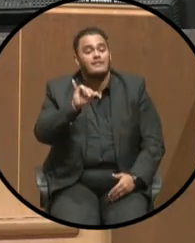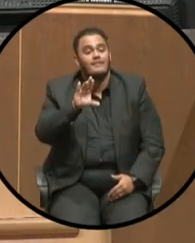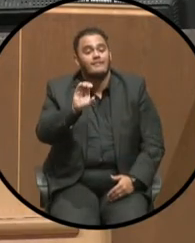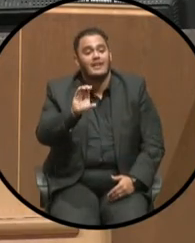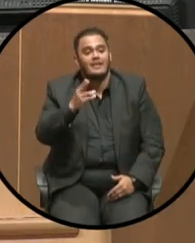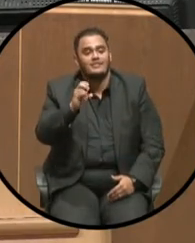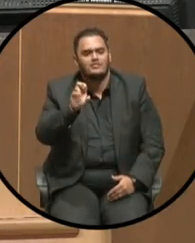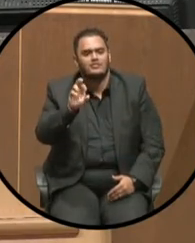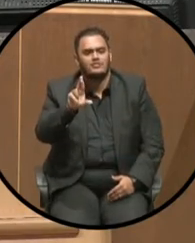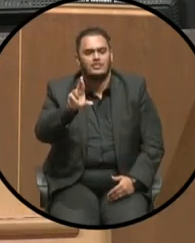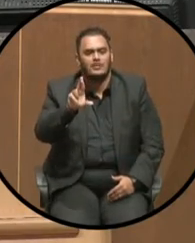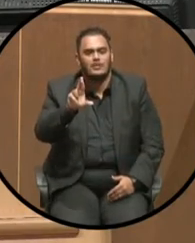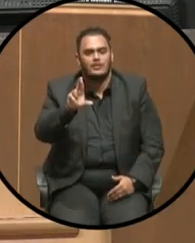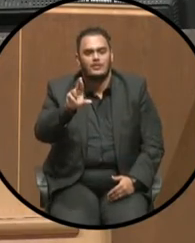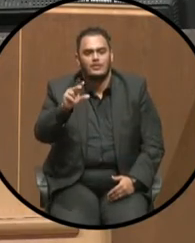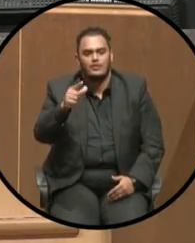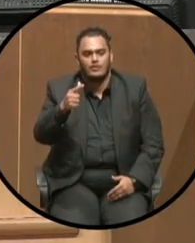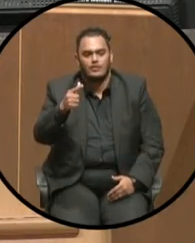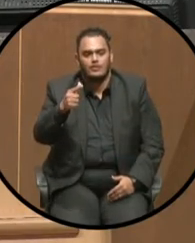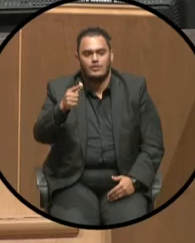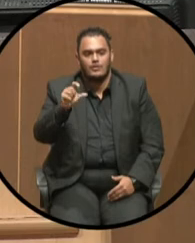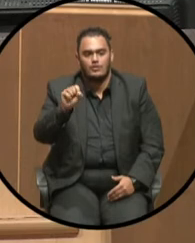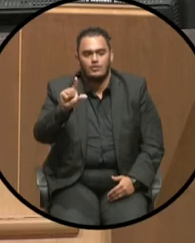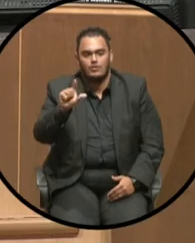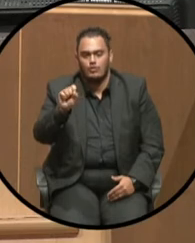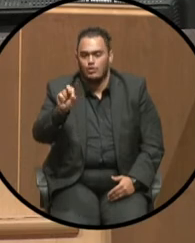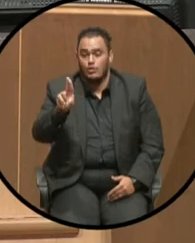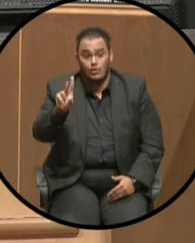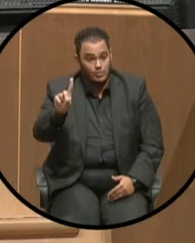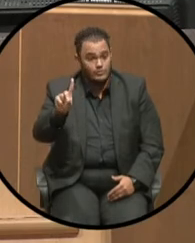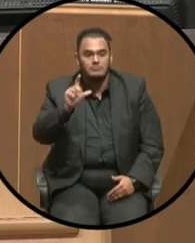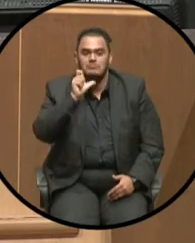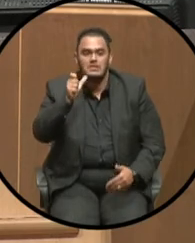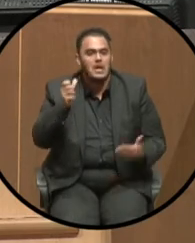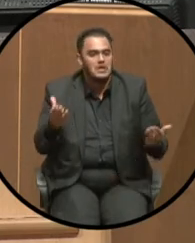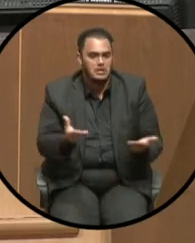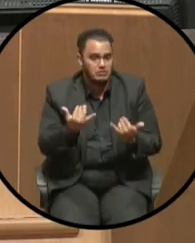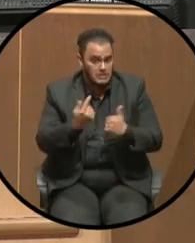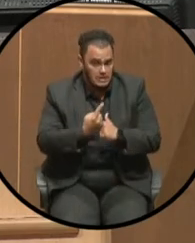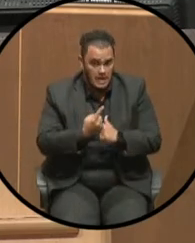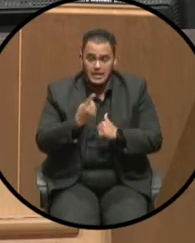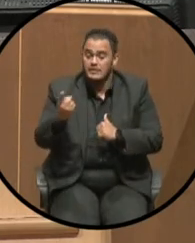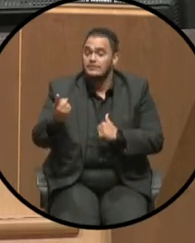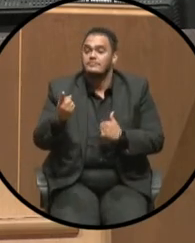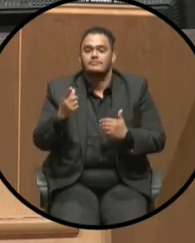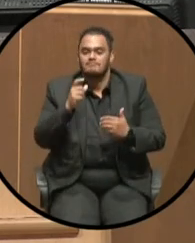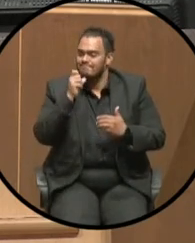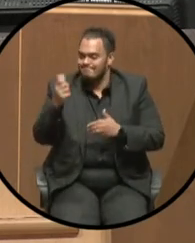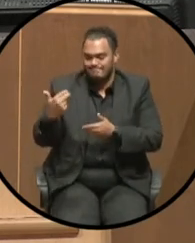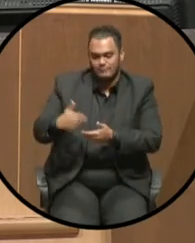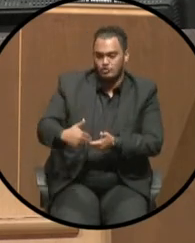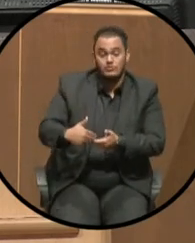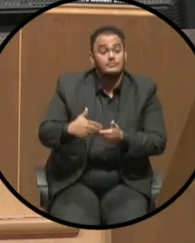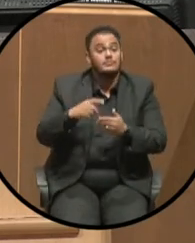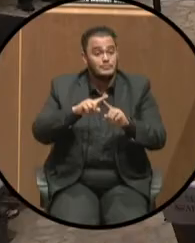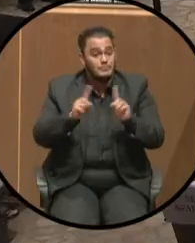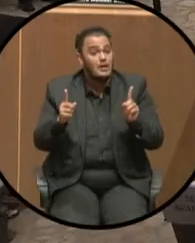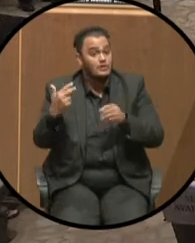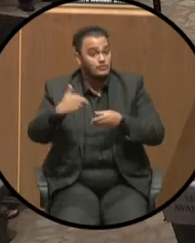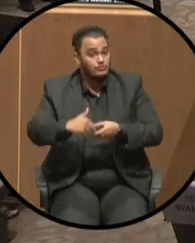able to be with us this evening, and member Cobert is attending virtually. So member Cobert, let me just check in and make sure you're with